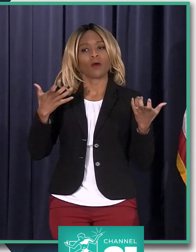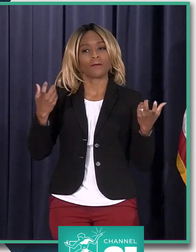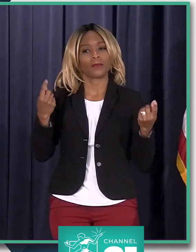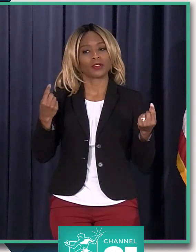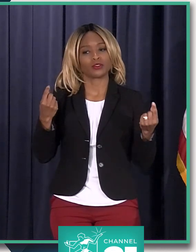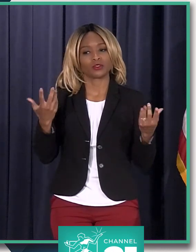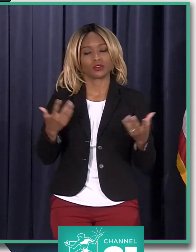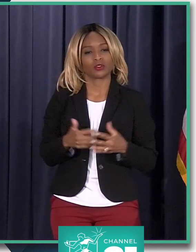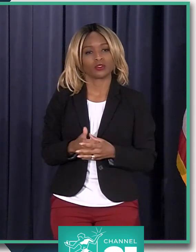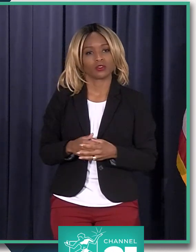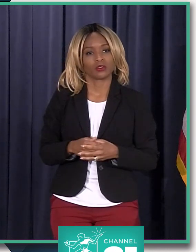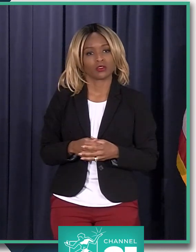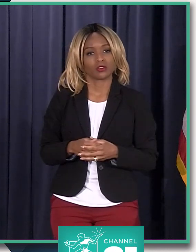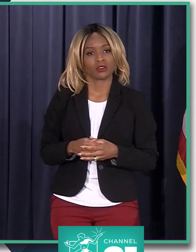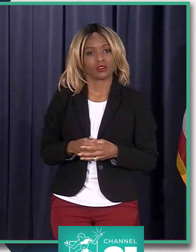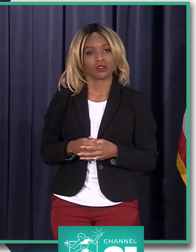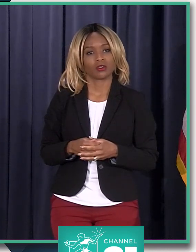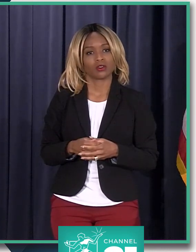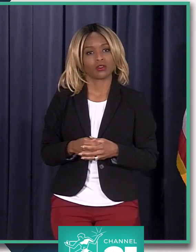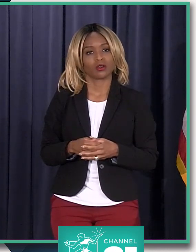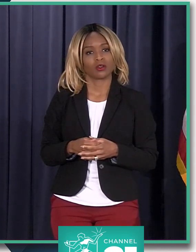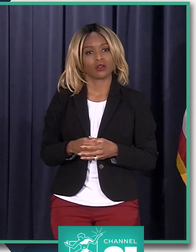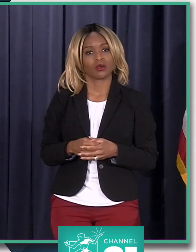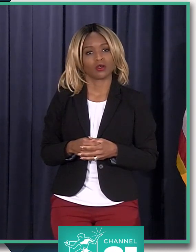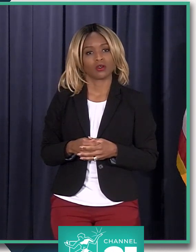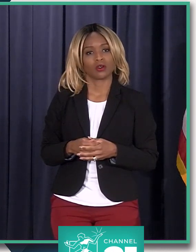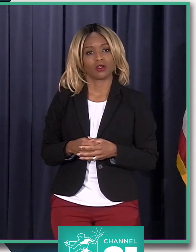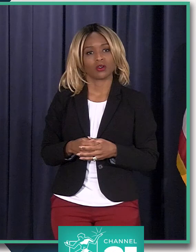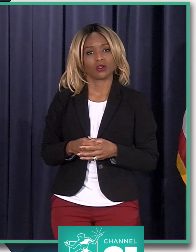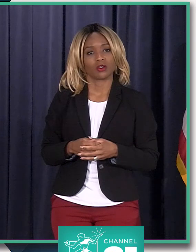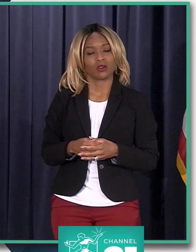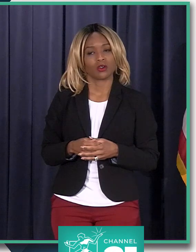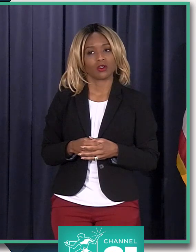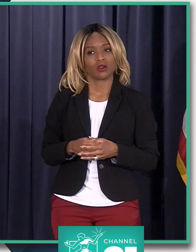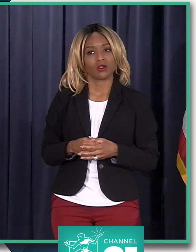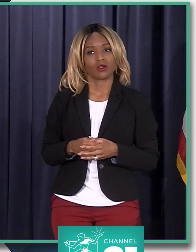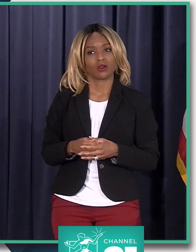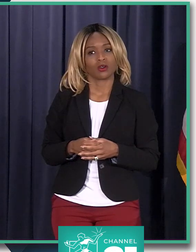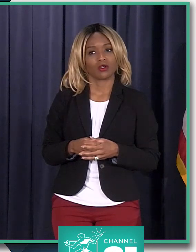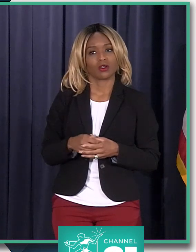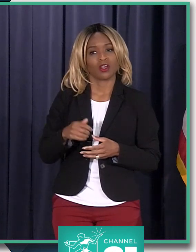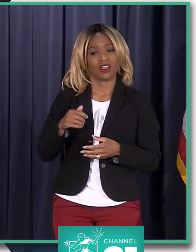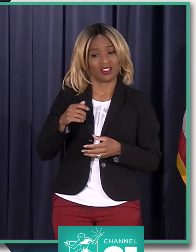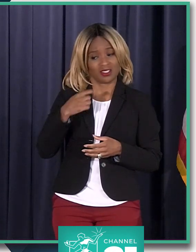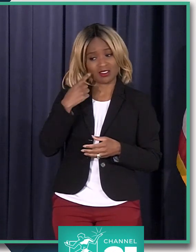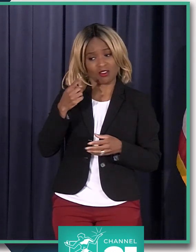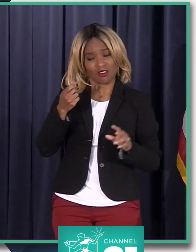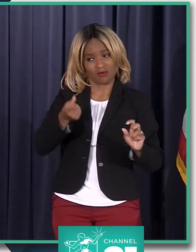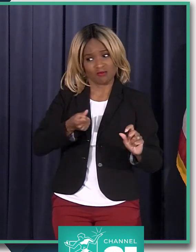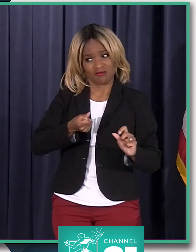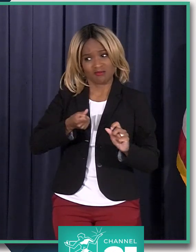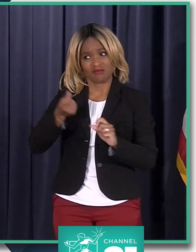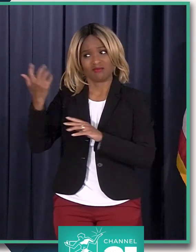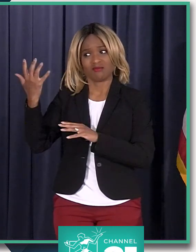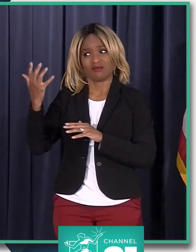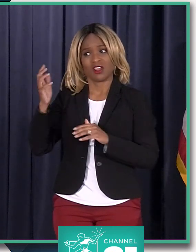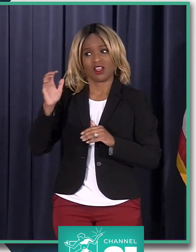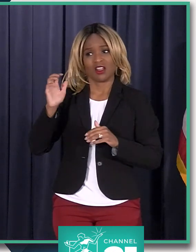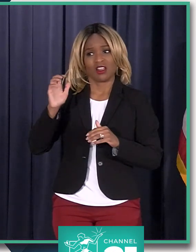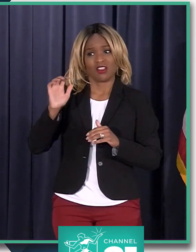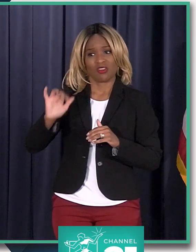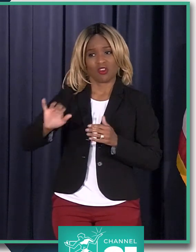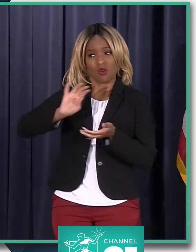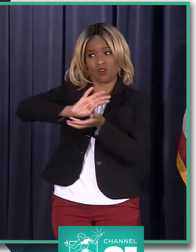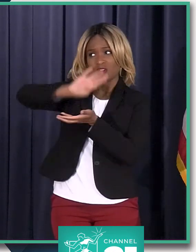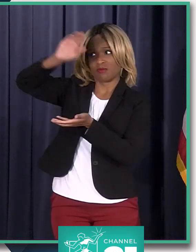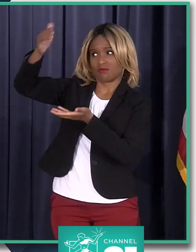would like for you to have that dirt tested and have them removed, have those piles